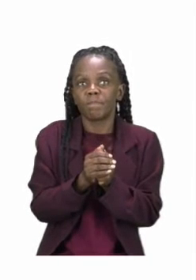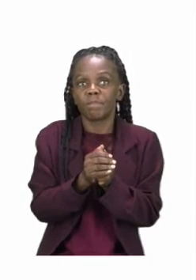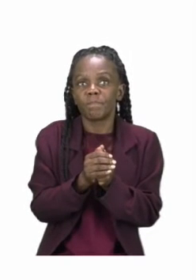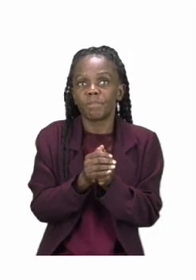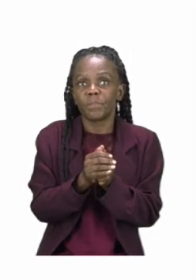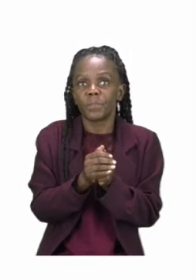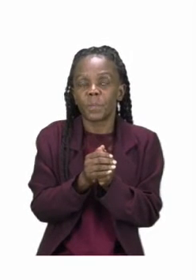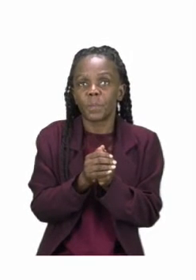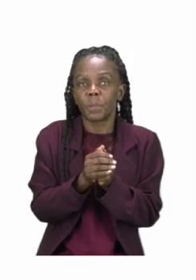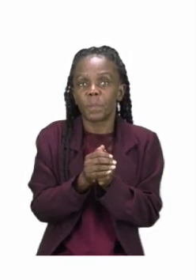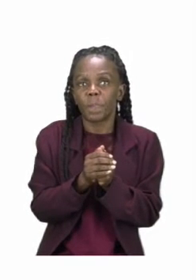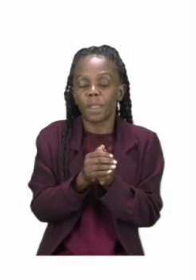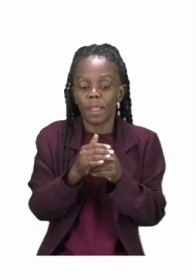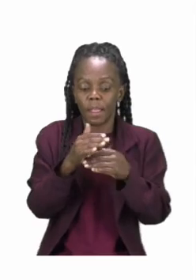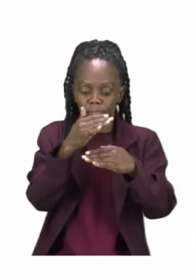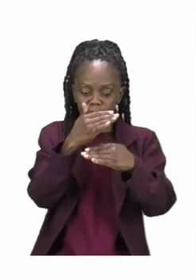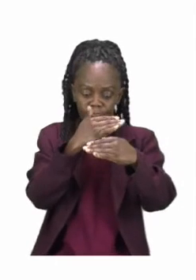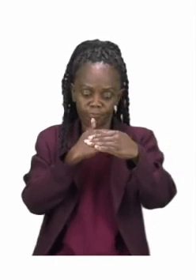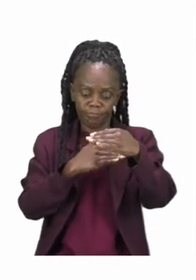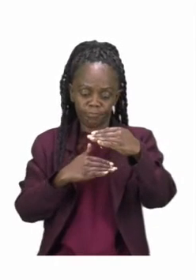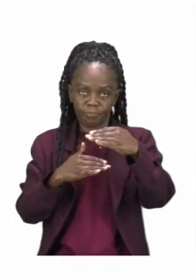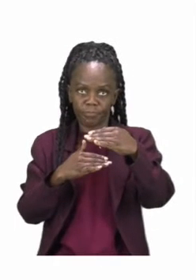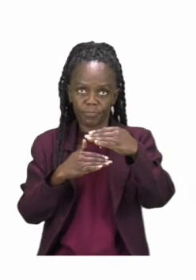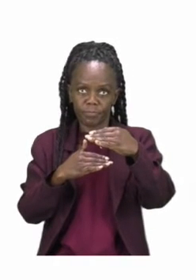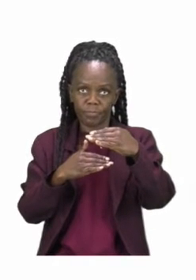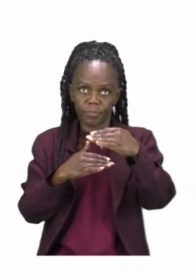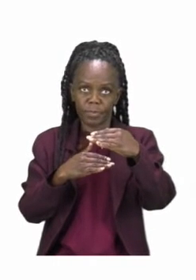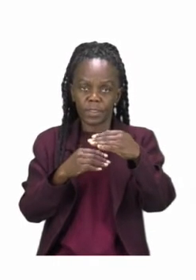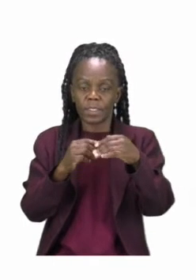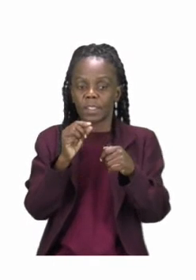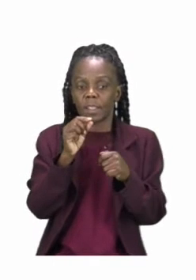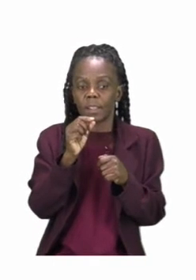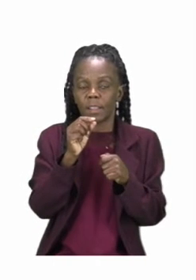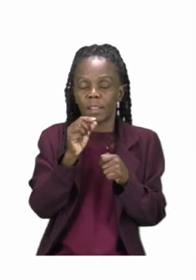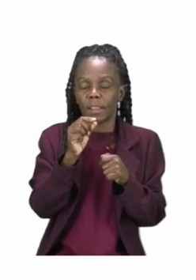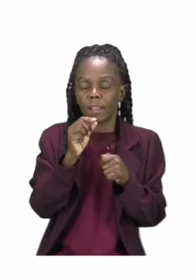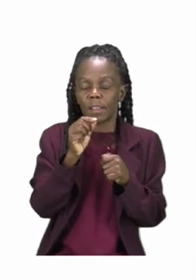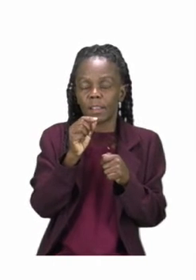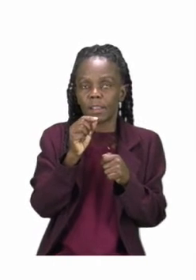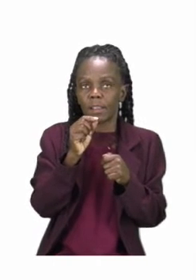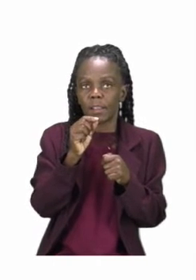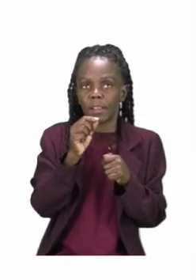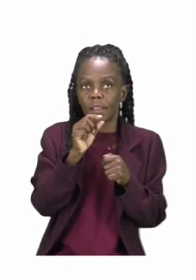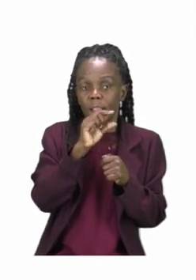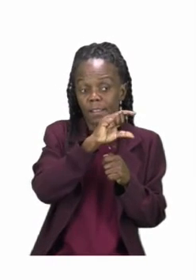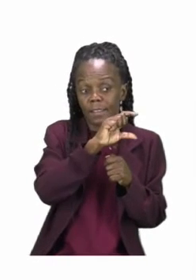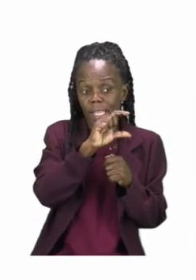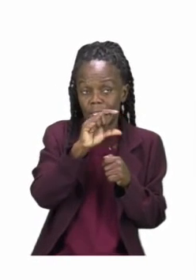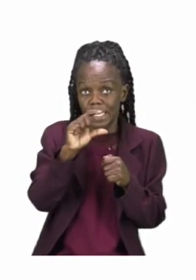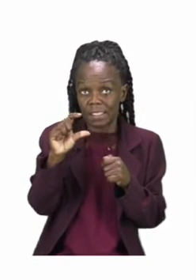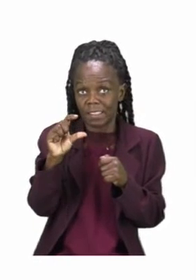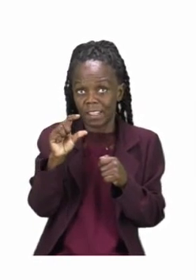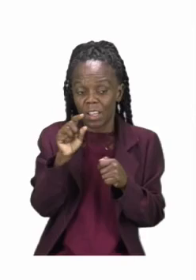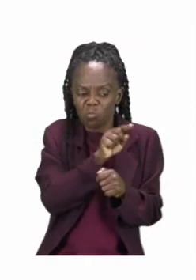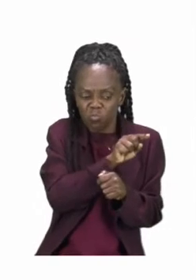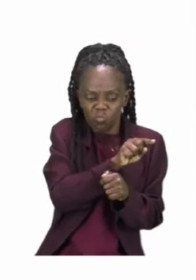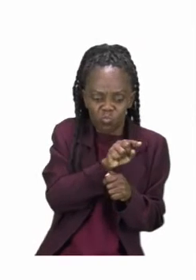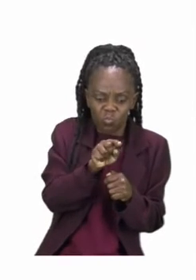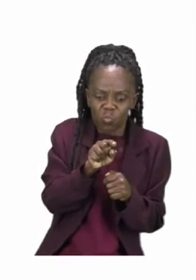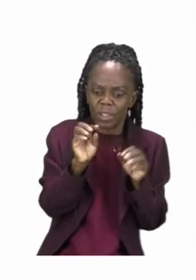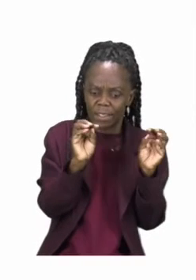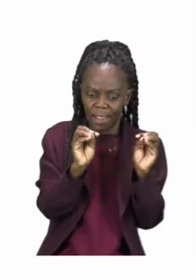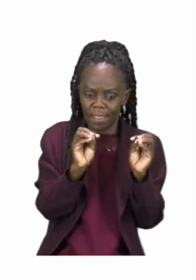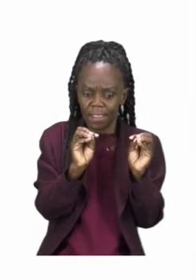Now the second sentence wants us to fill in with a possessive pronoun. We are going